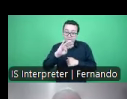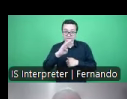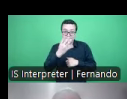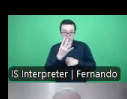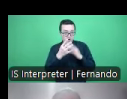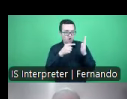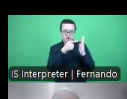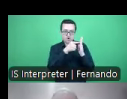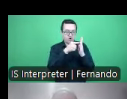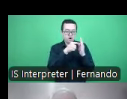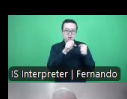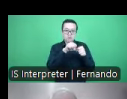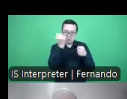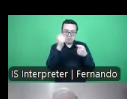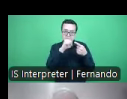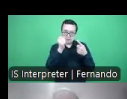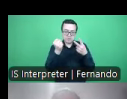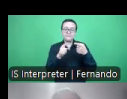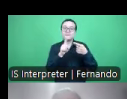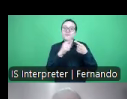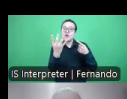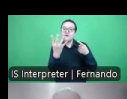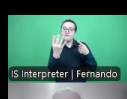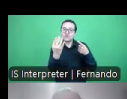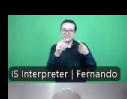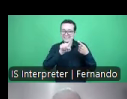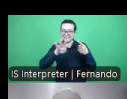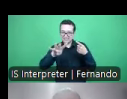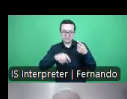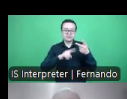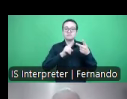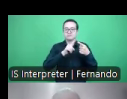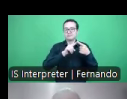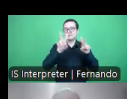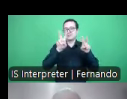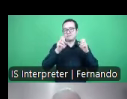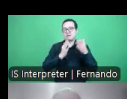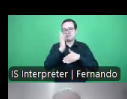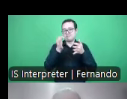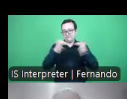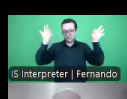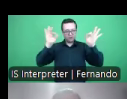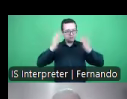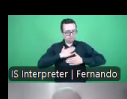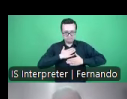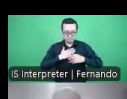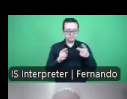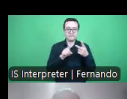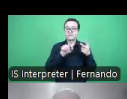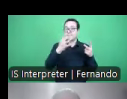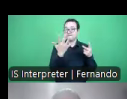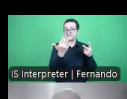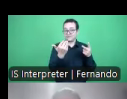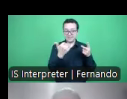security of kebebasan dari persons, Article penyiksaan, 15, the rights perlakuan to dan be free hukuman yang from kejam, torture, tunjangan inhuman or suami dan degrading merentah treatment or martabat. punishment. Kami